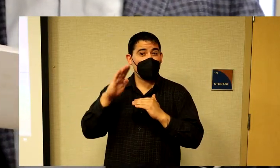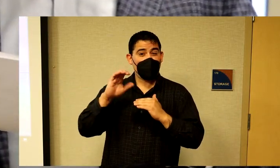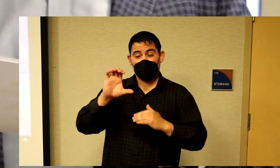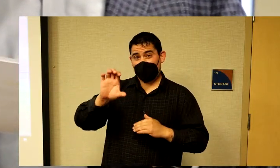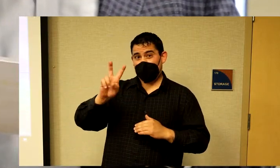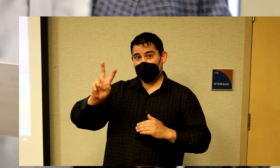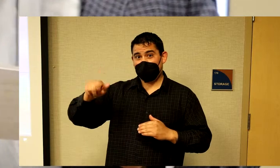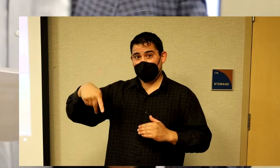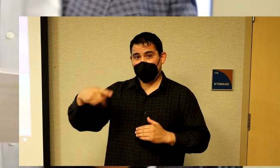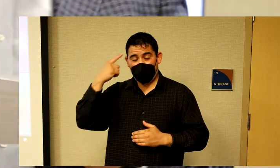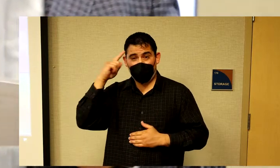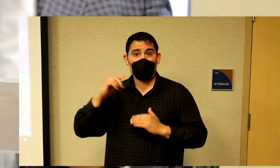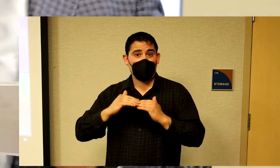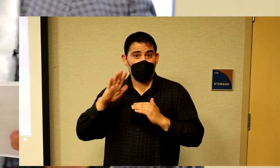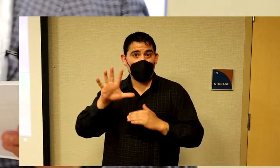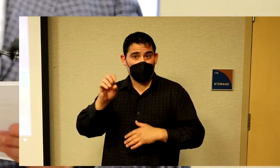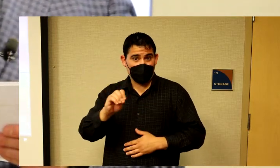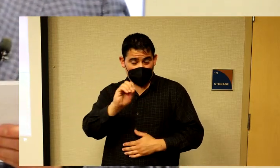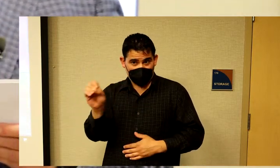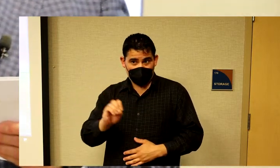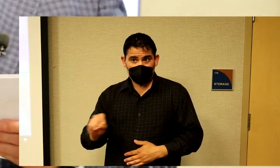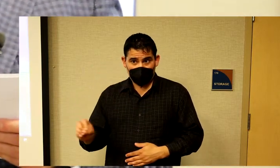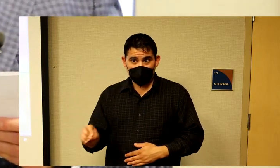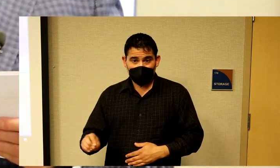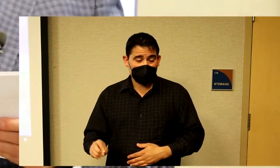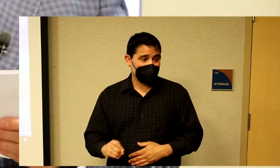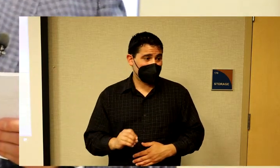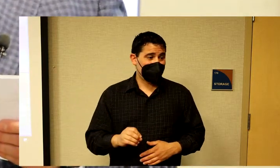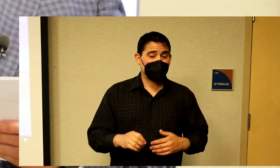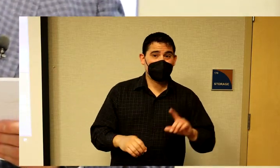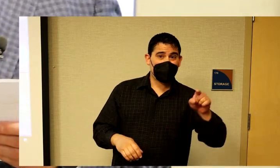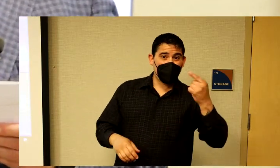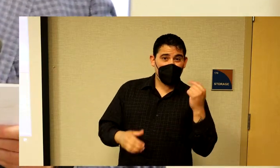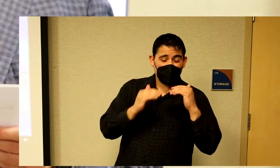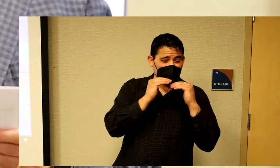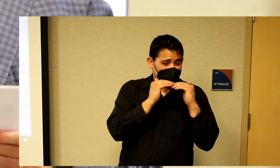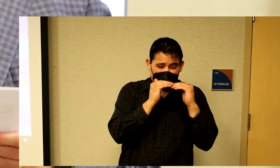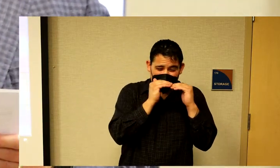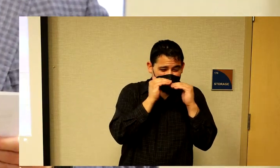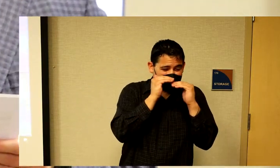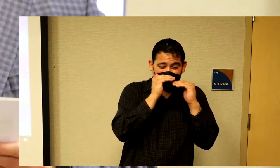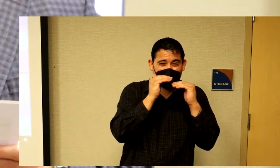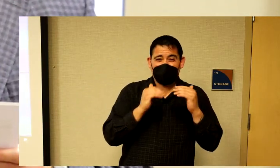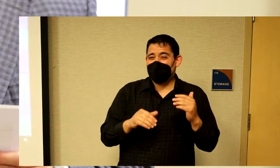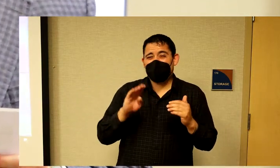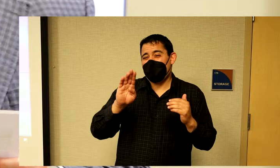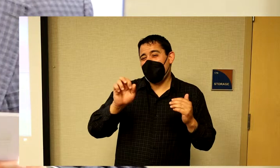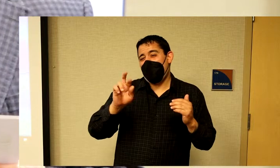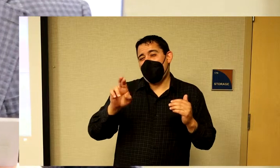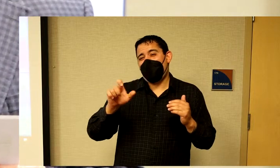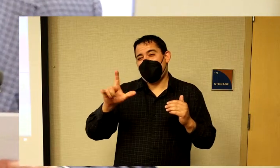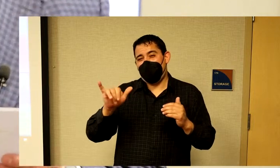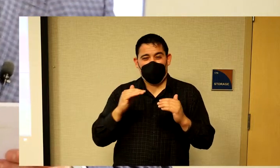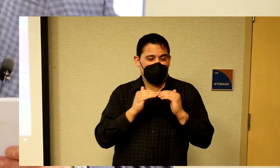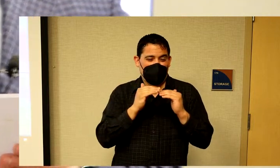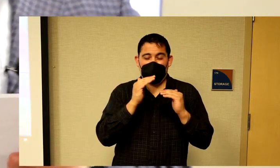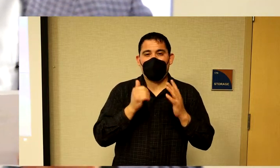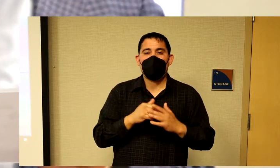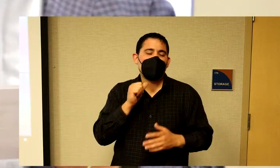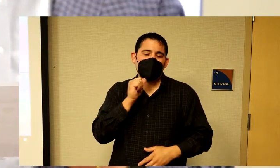zone 5 is just barely over. And to me, with the margin of error, I don't see that map as being